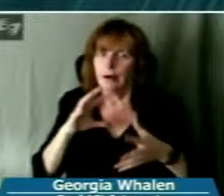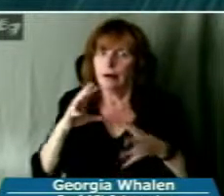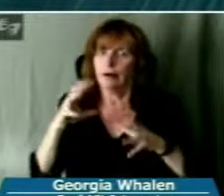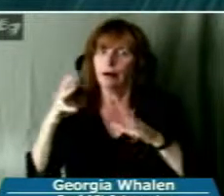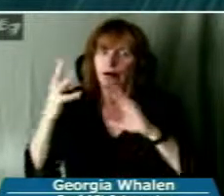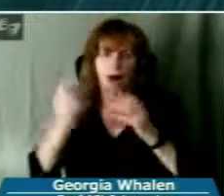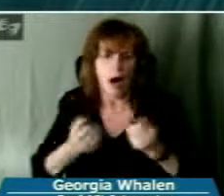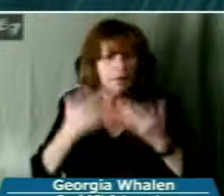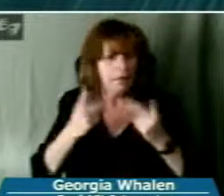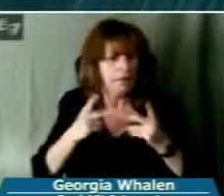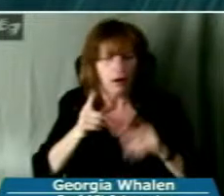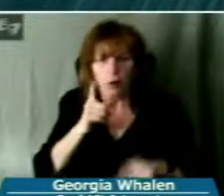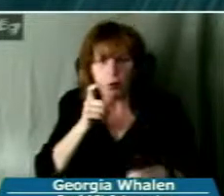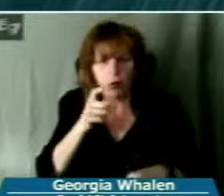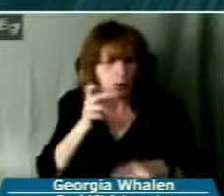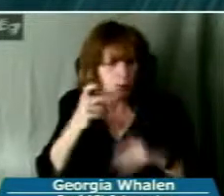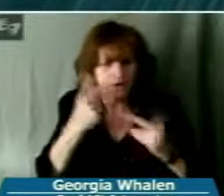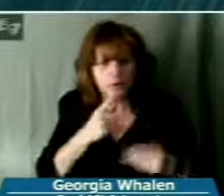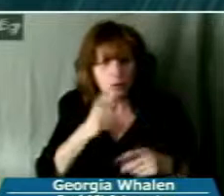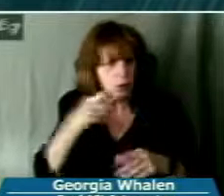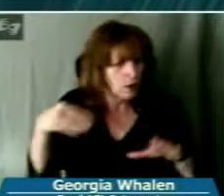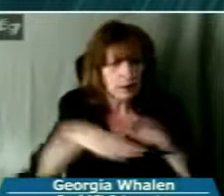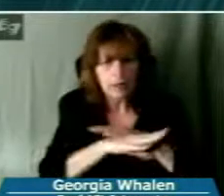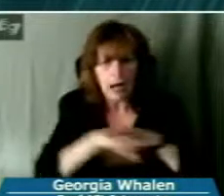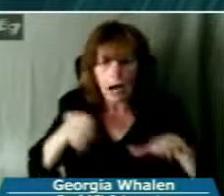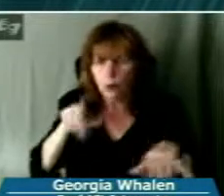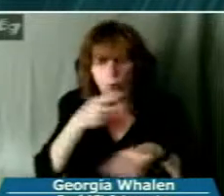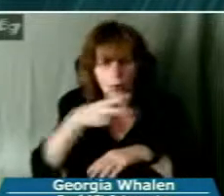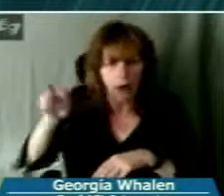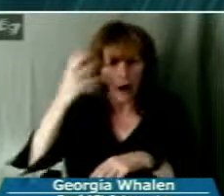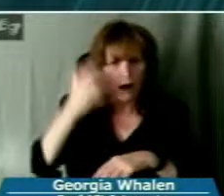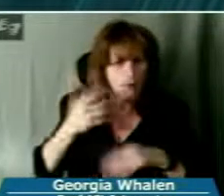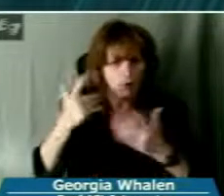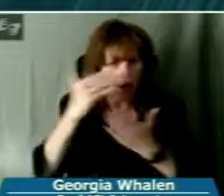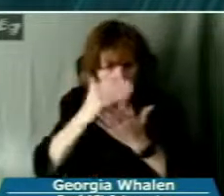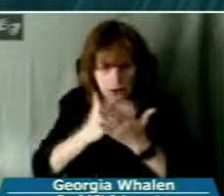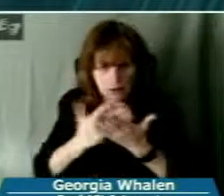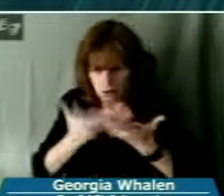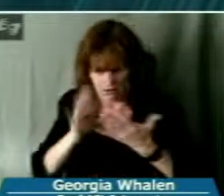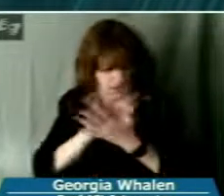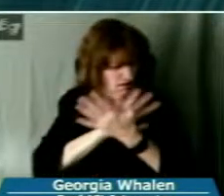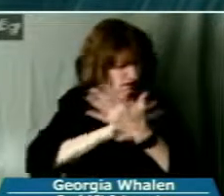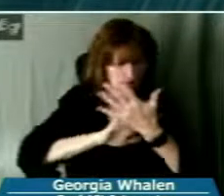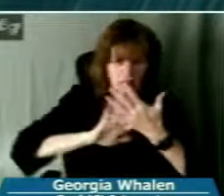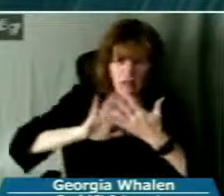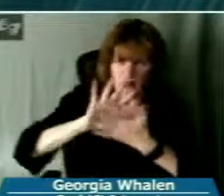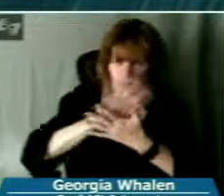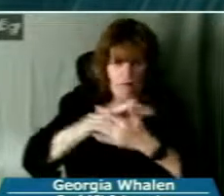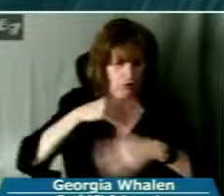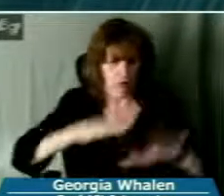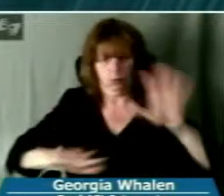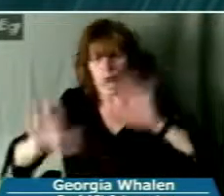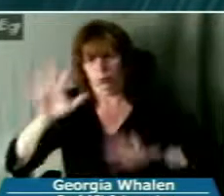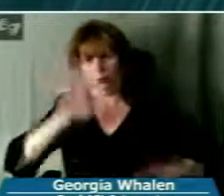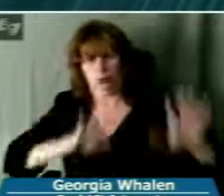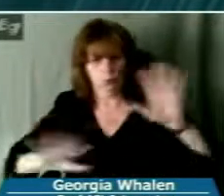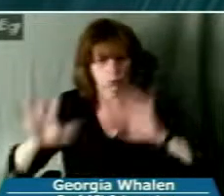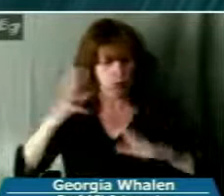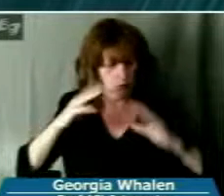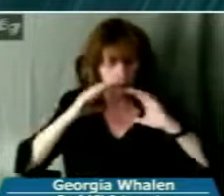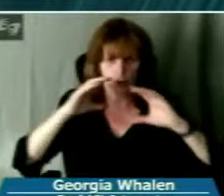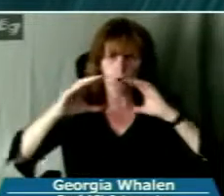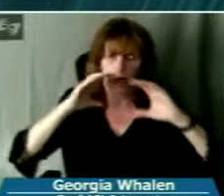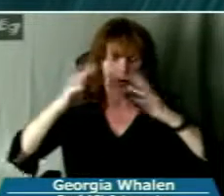people were, who had been hospitalized already, and who was still needing to be transferred. And so there were breakdowns administratively, which made it